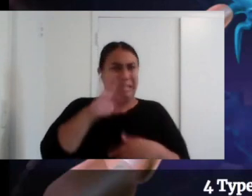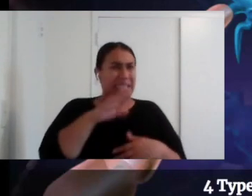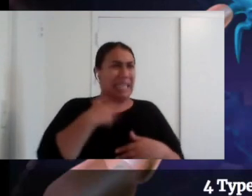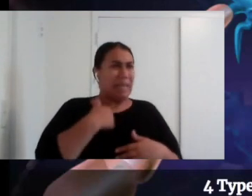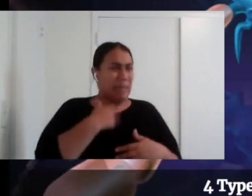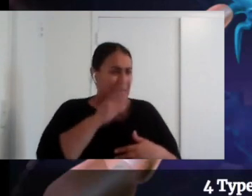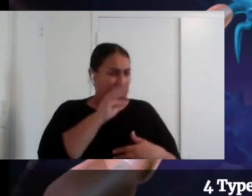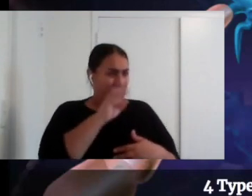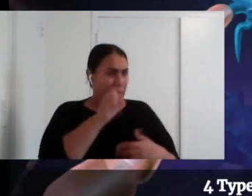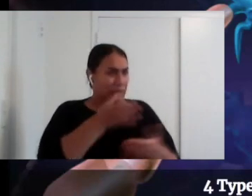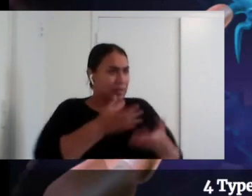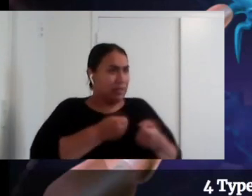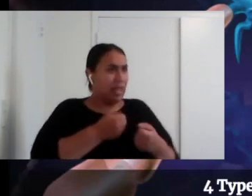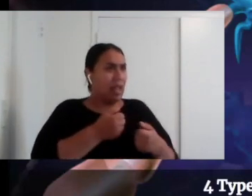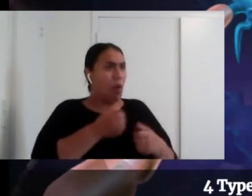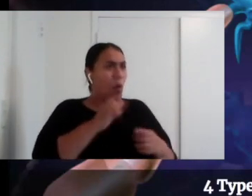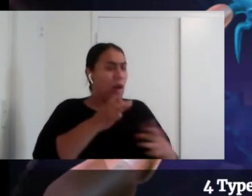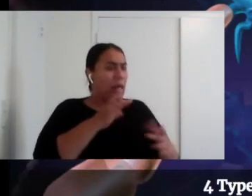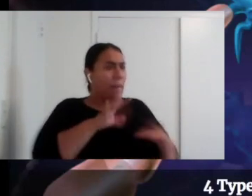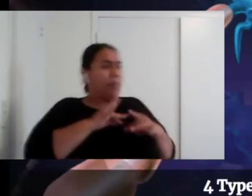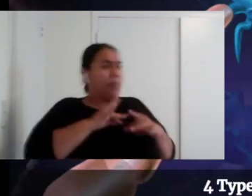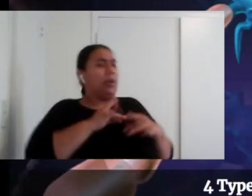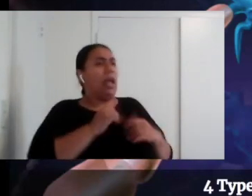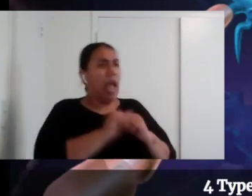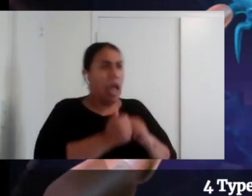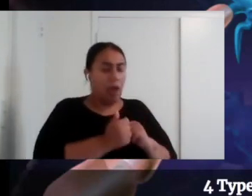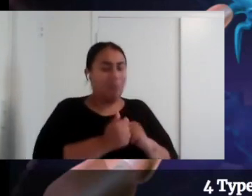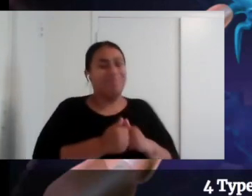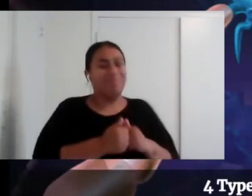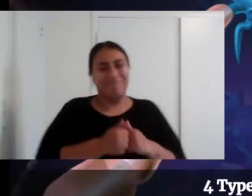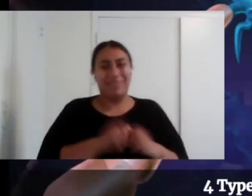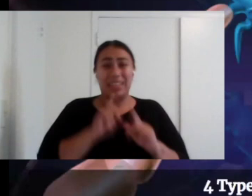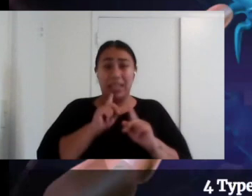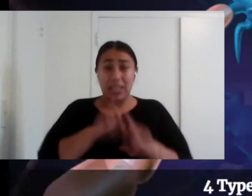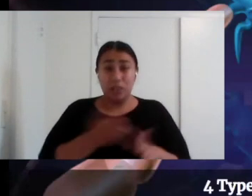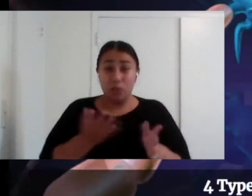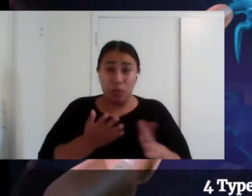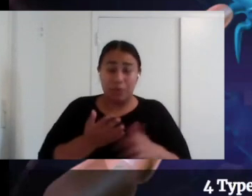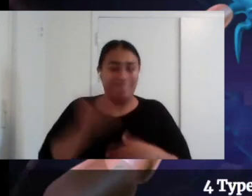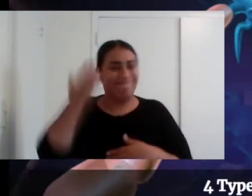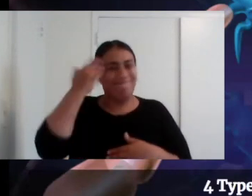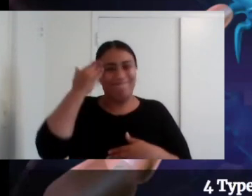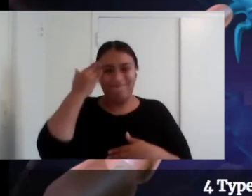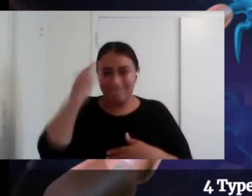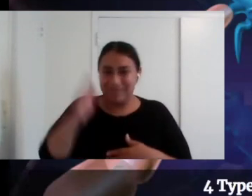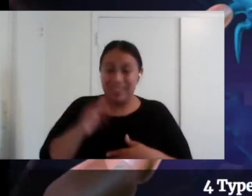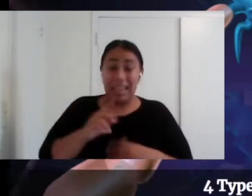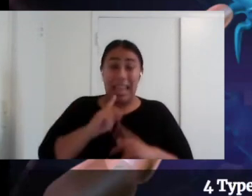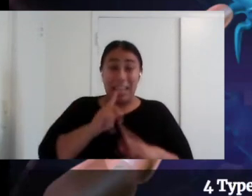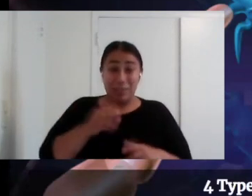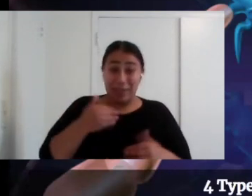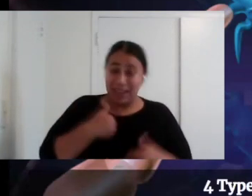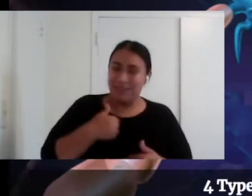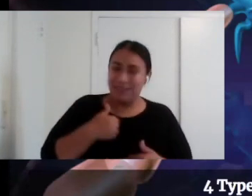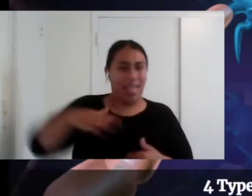beginning of MS for most people. Very few only have that one syndrome and never have any other symptoms. It can occur, so there is a condition called clinically